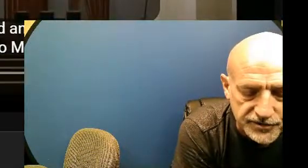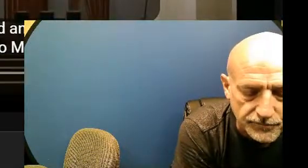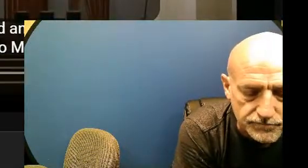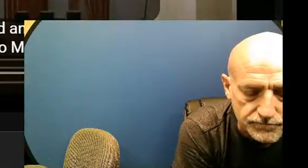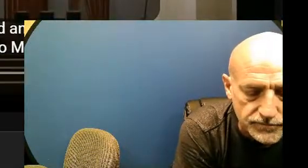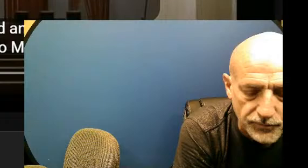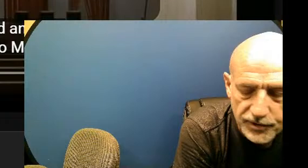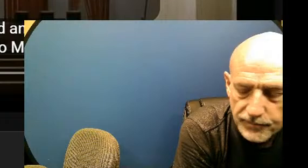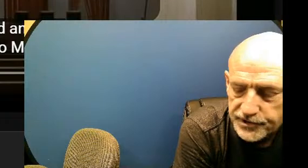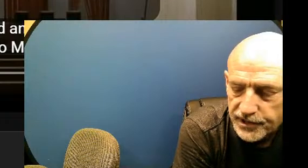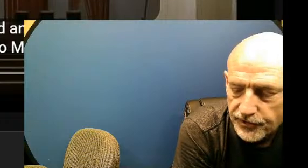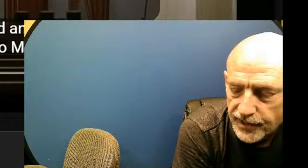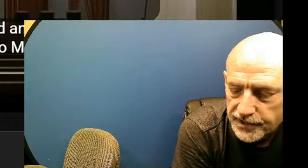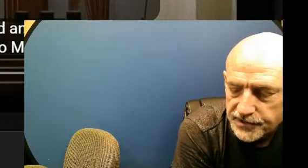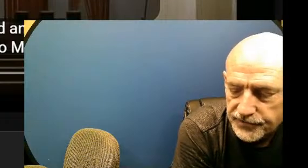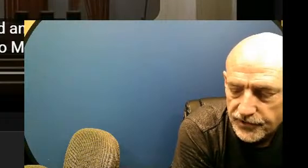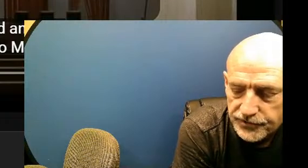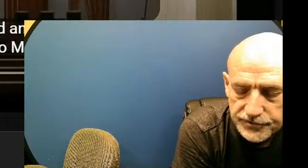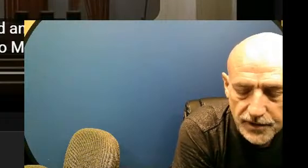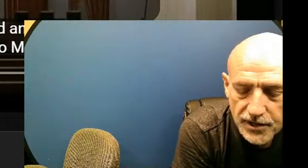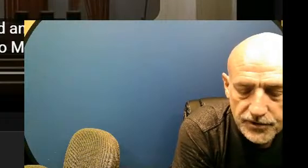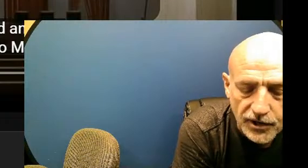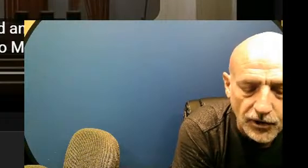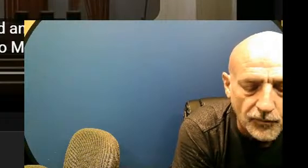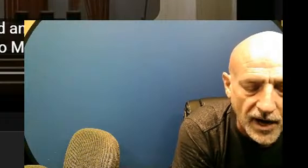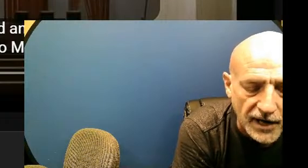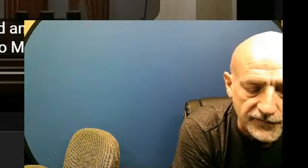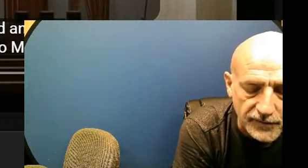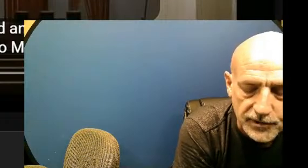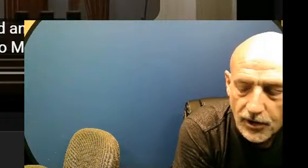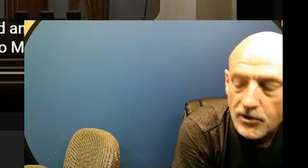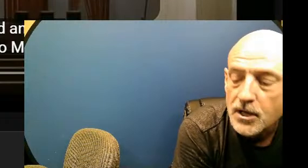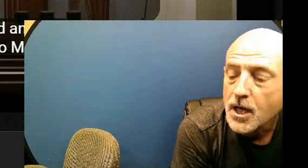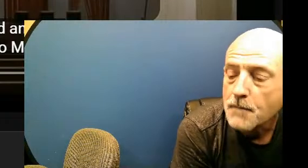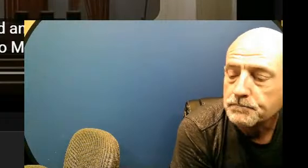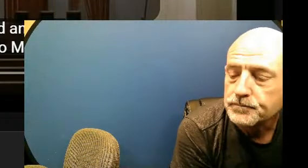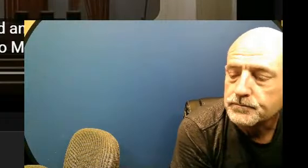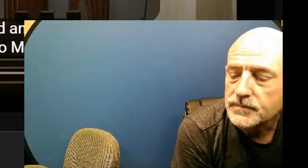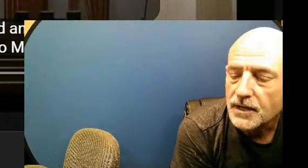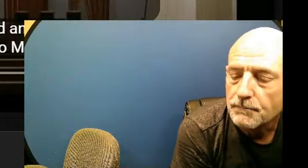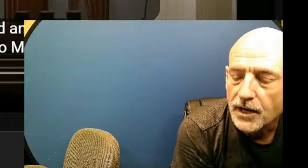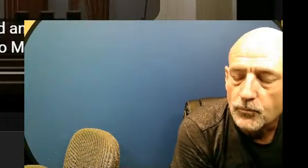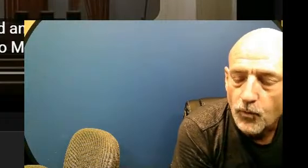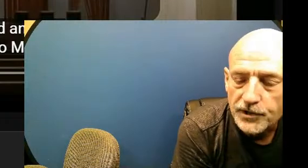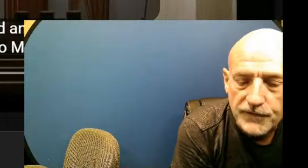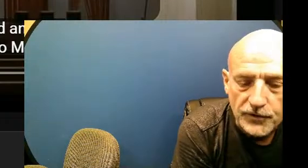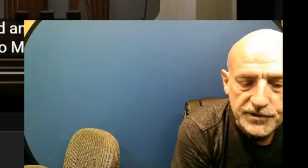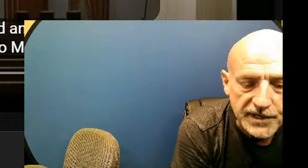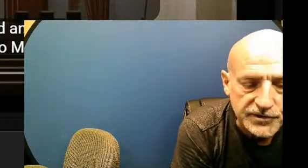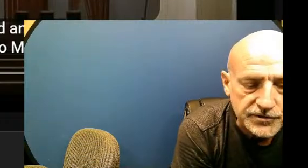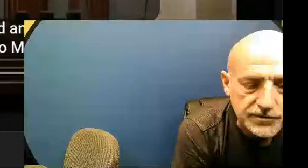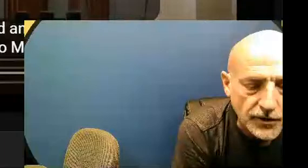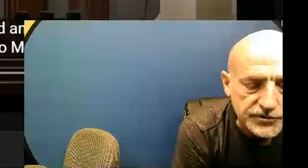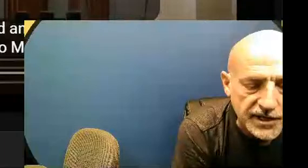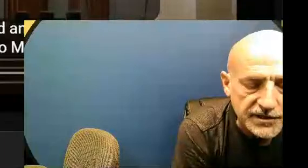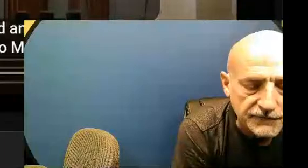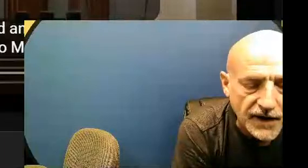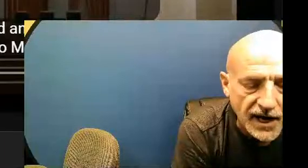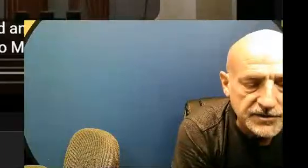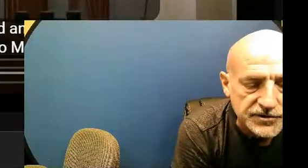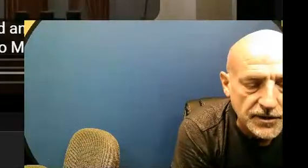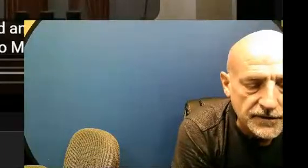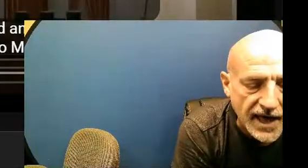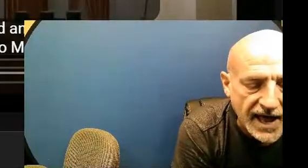your rights than pretty much any other case out there. So they're a gold mine for family law. But one of those cases goes in